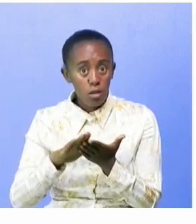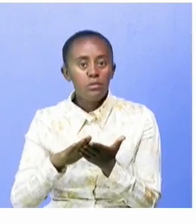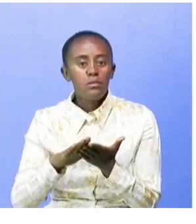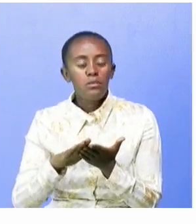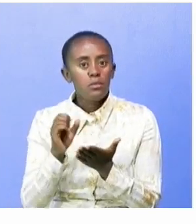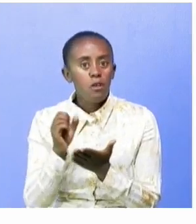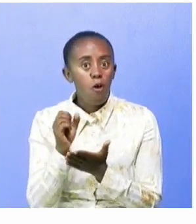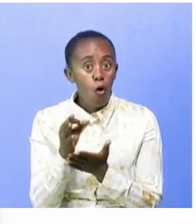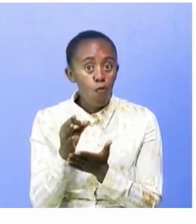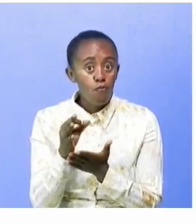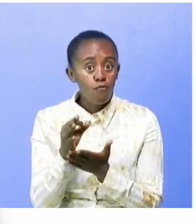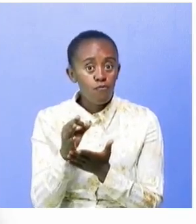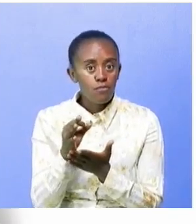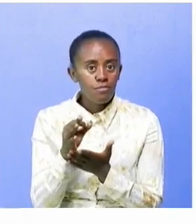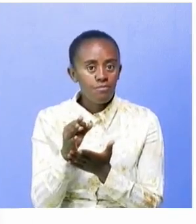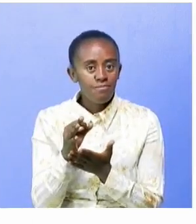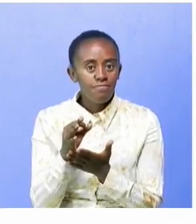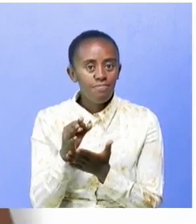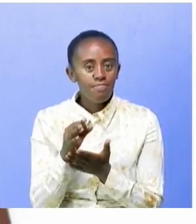of